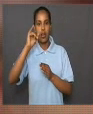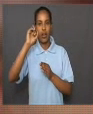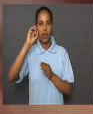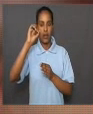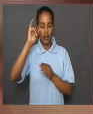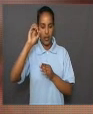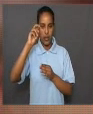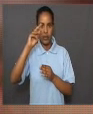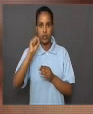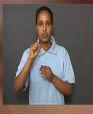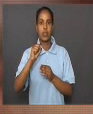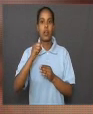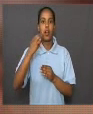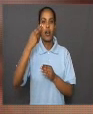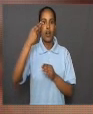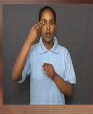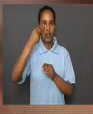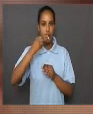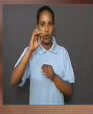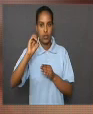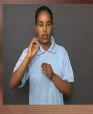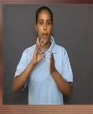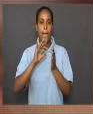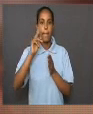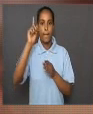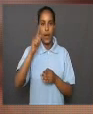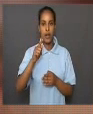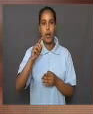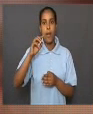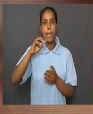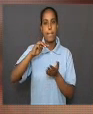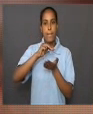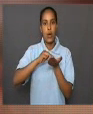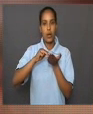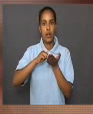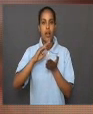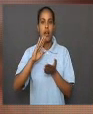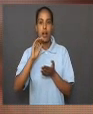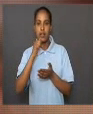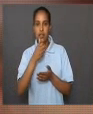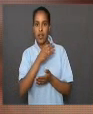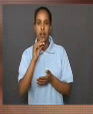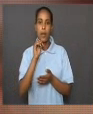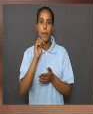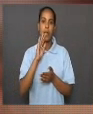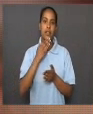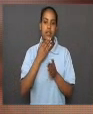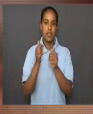and hydroxide ions per molecule for acids and bases,